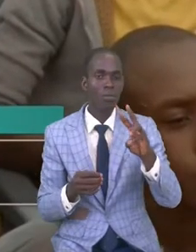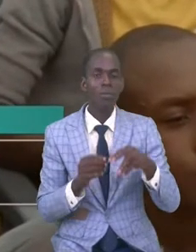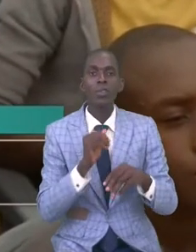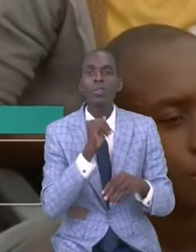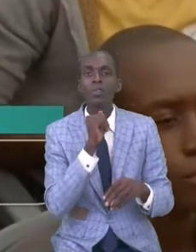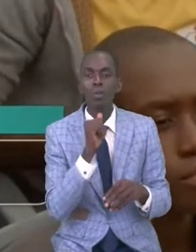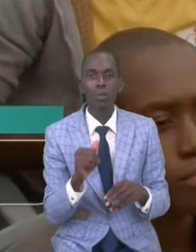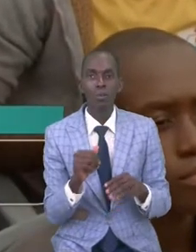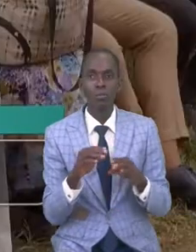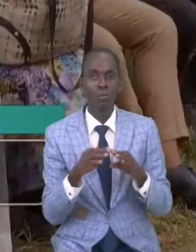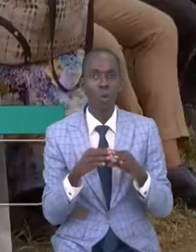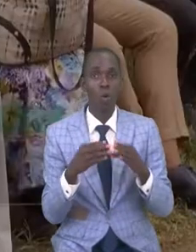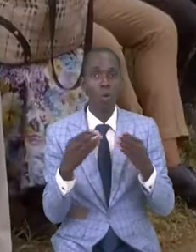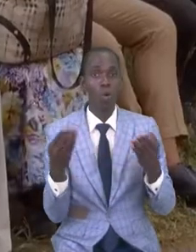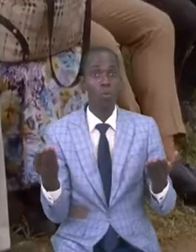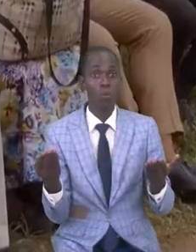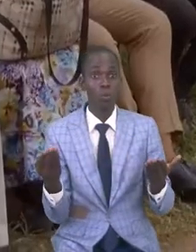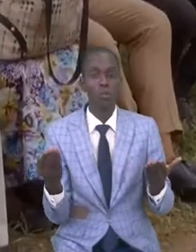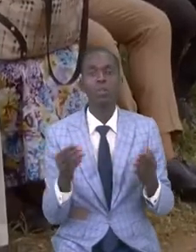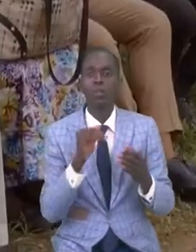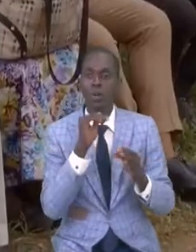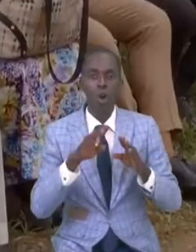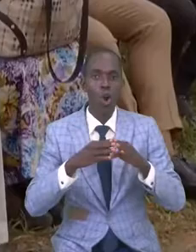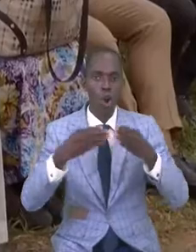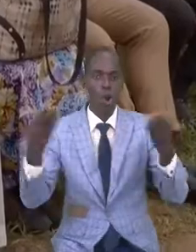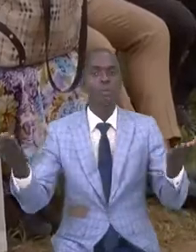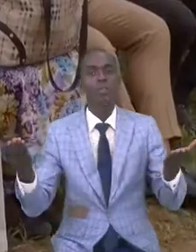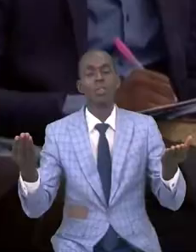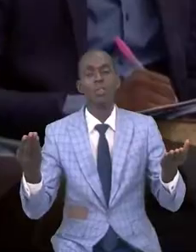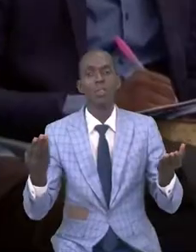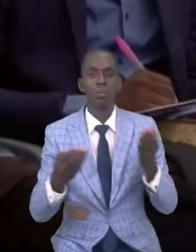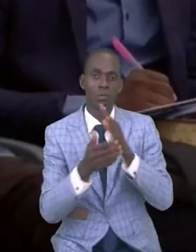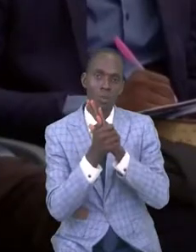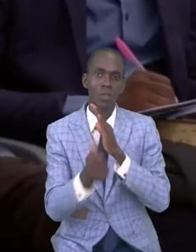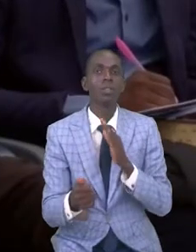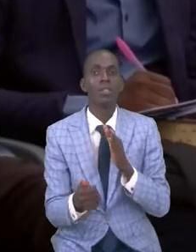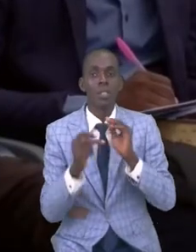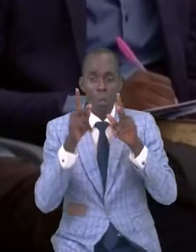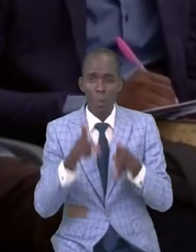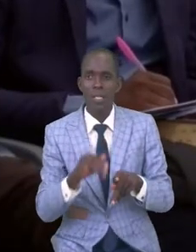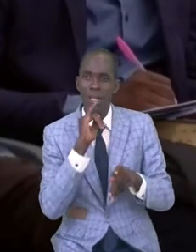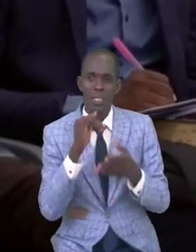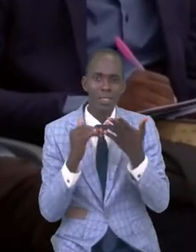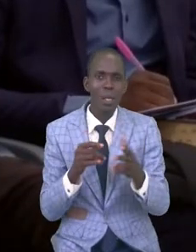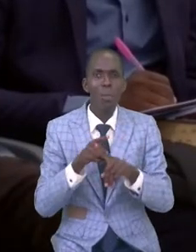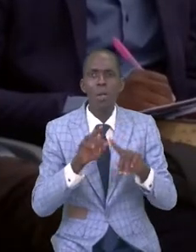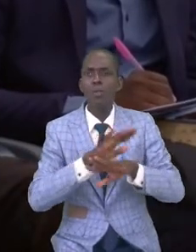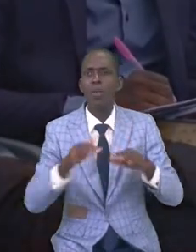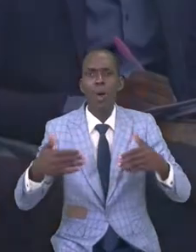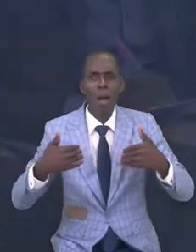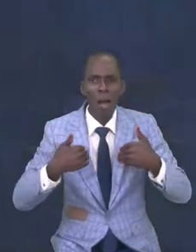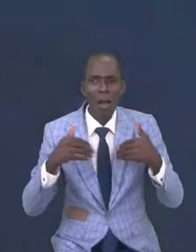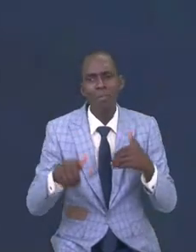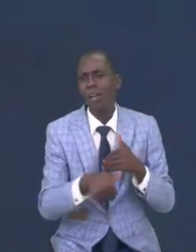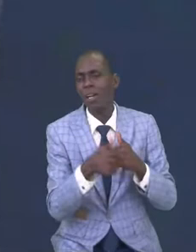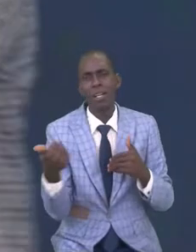unexposed potential. The potential is there, the person is there, but it doesn't have any